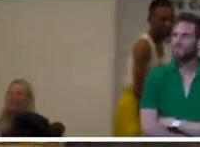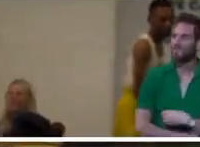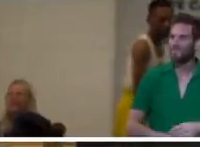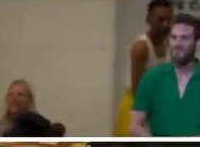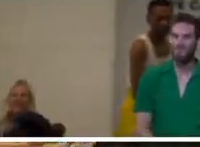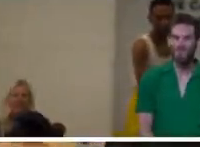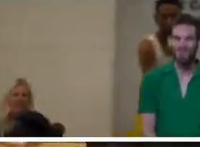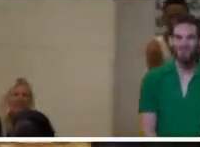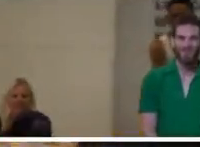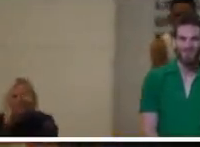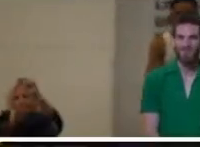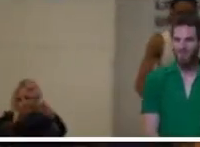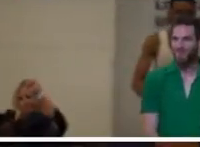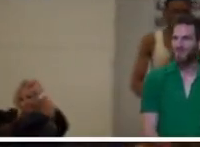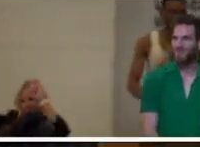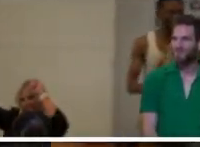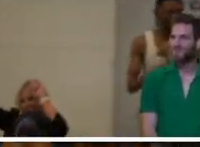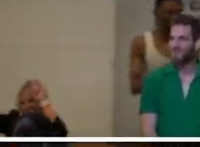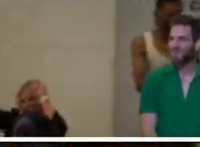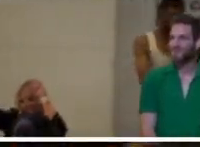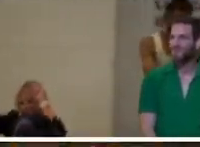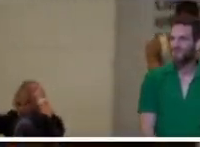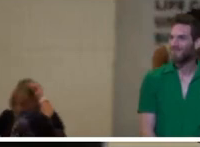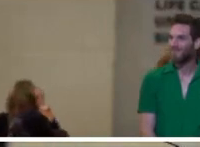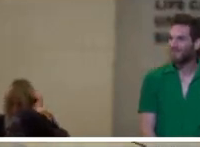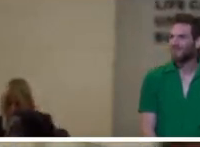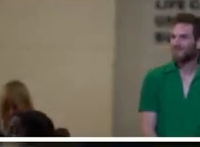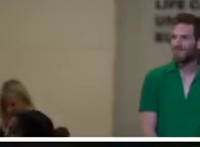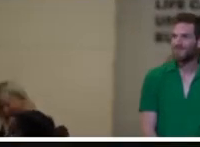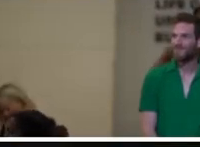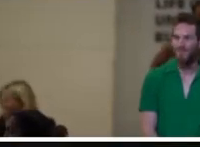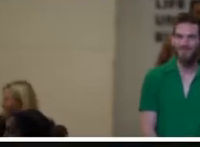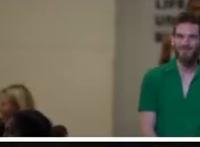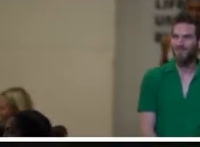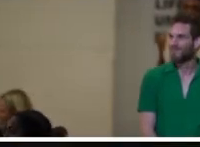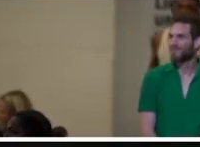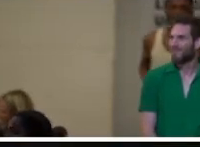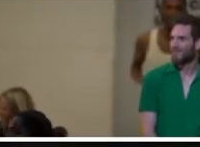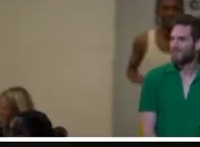Thank you.